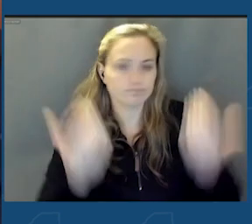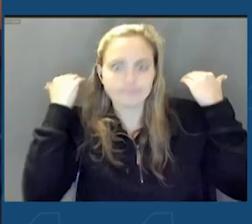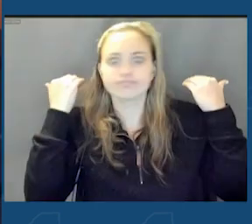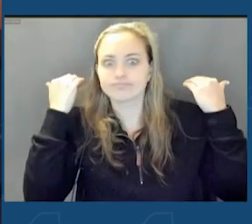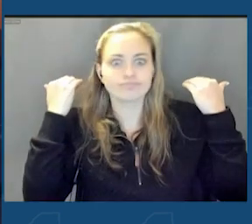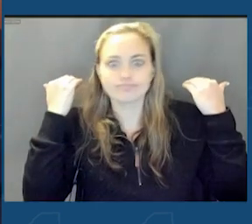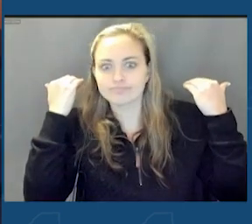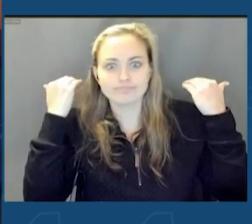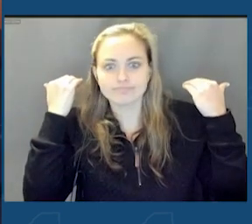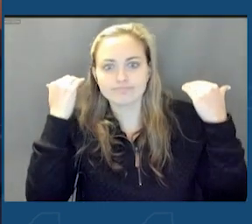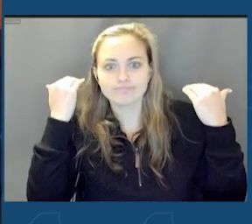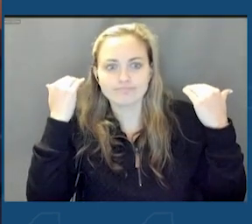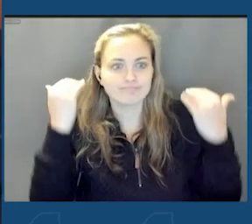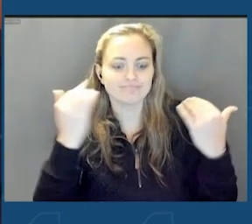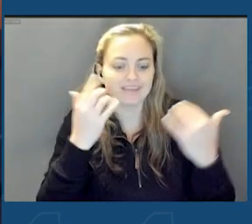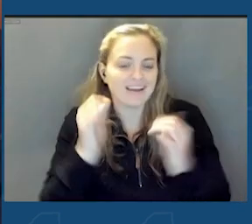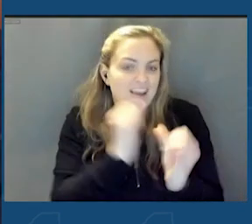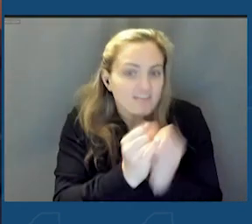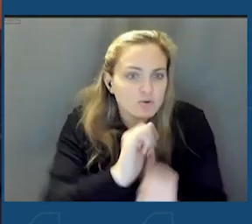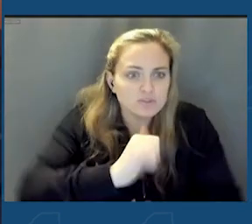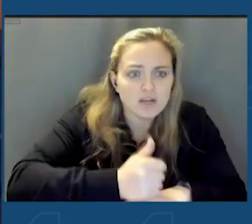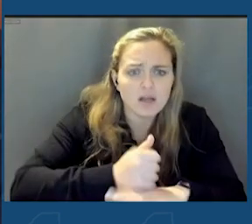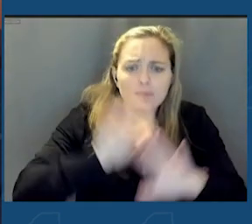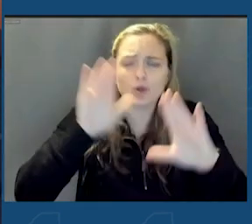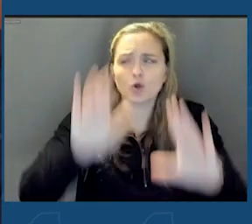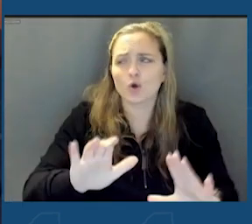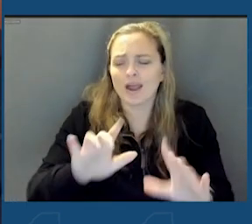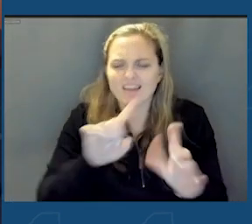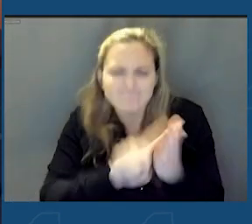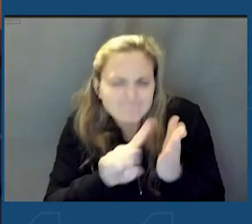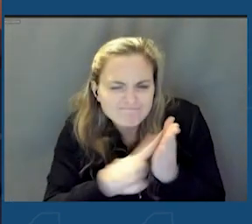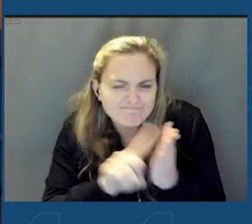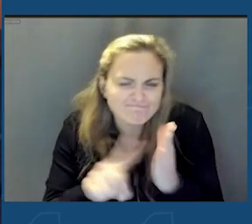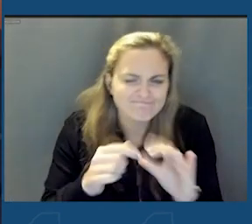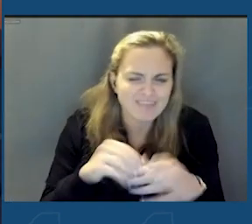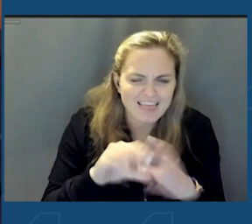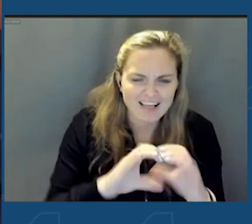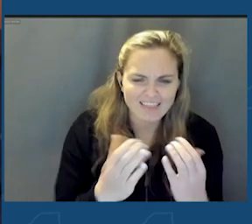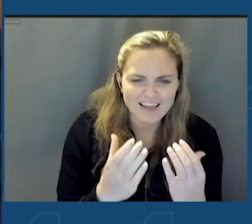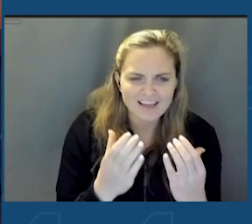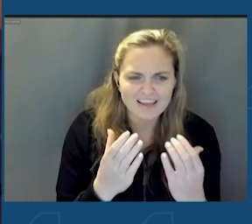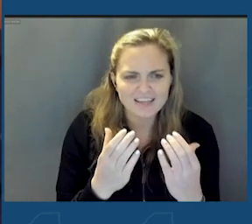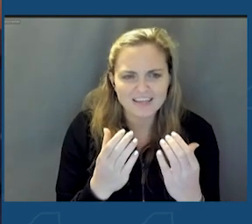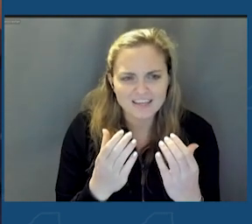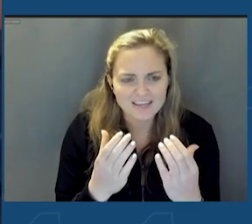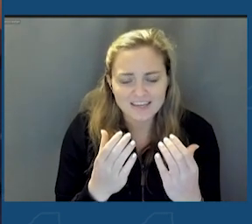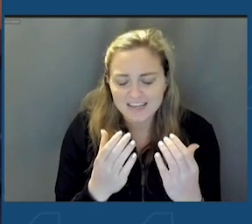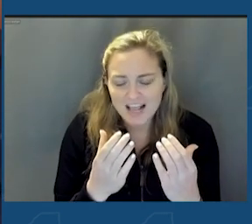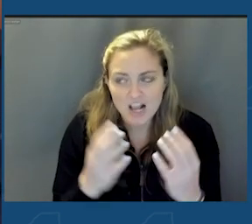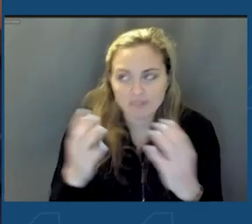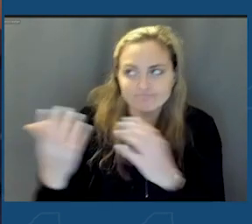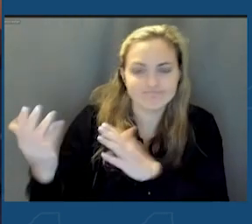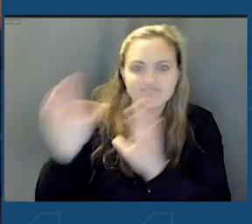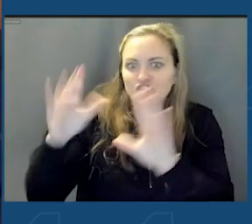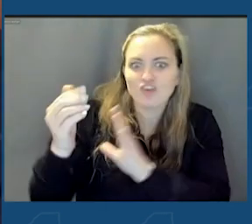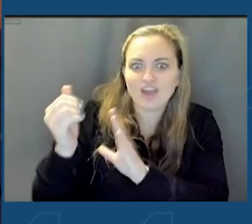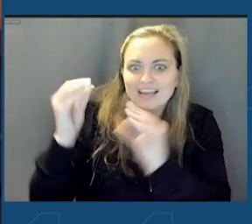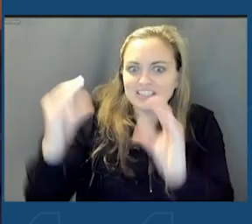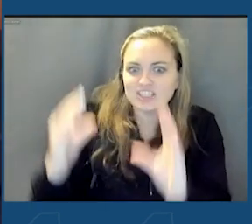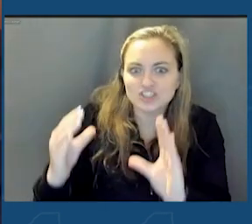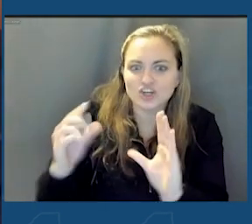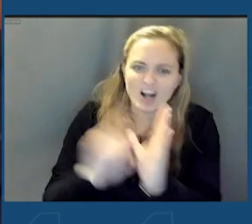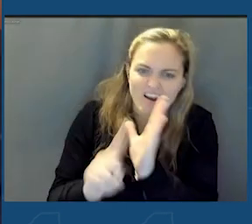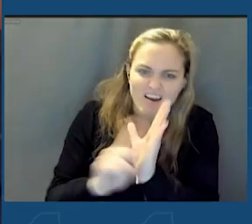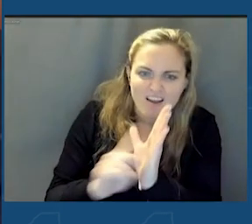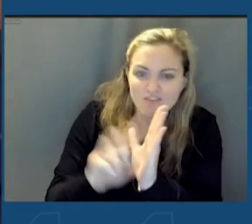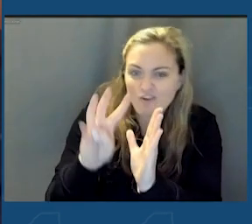had an interview set up, and they had the great interrogators in them classes, led by the great teacher, and they interrogated me for about